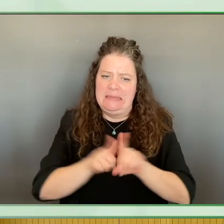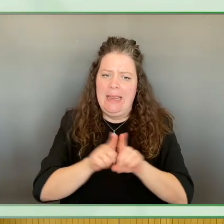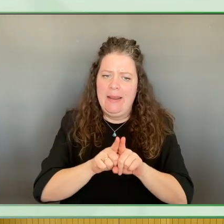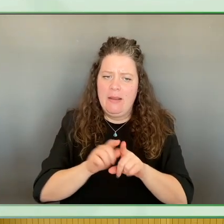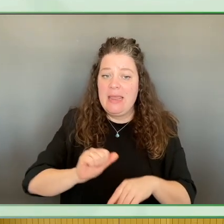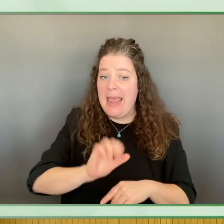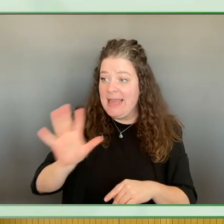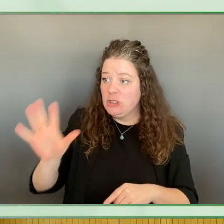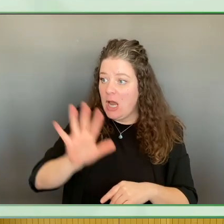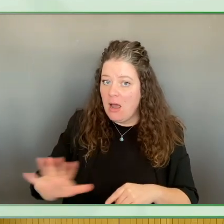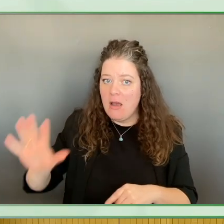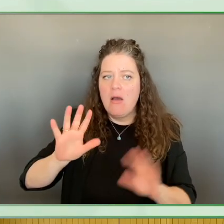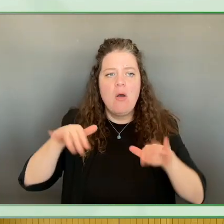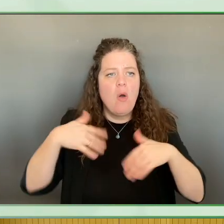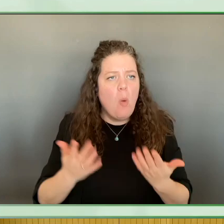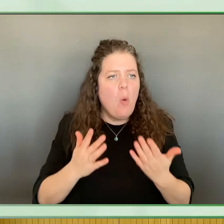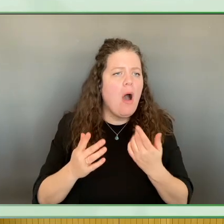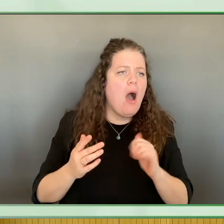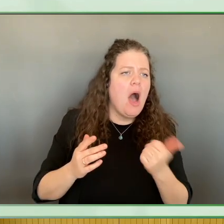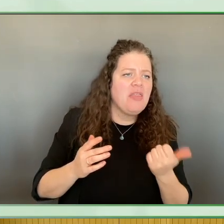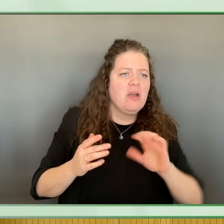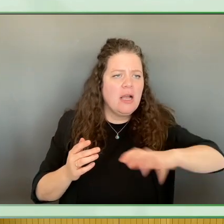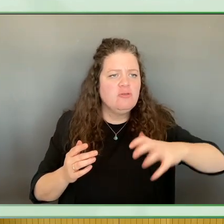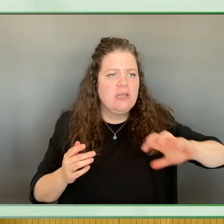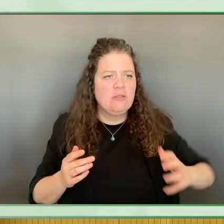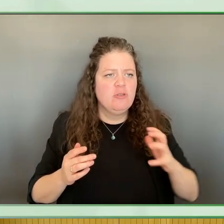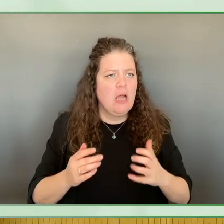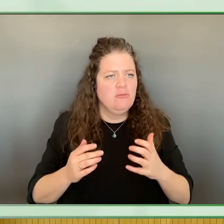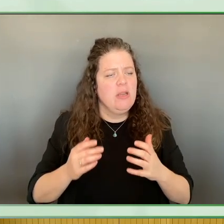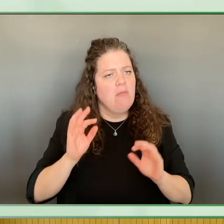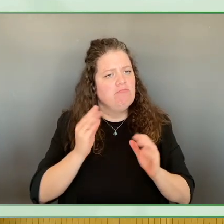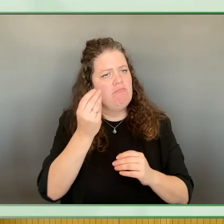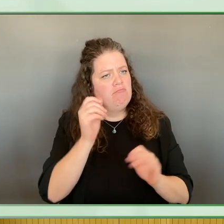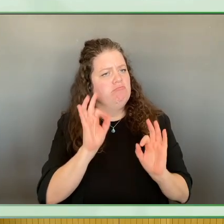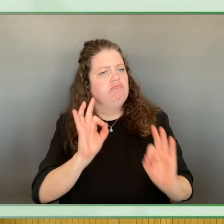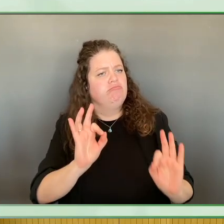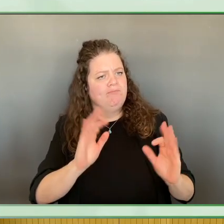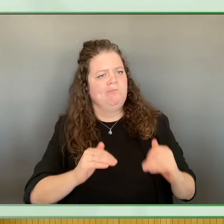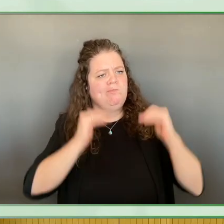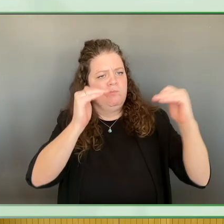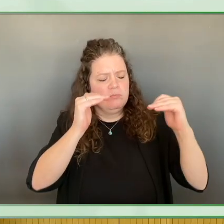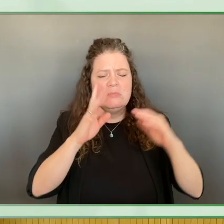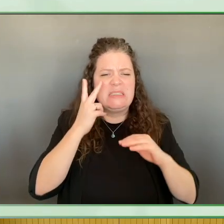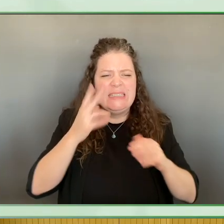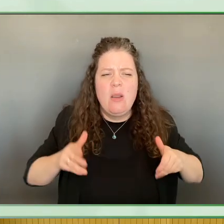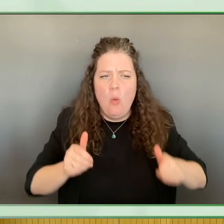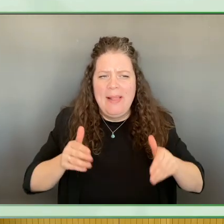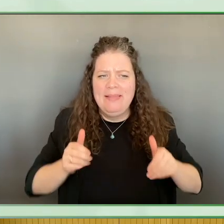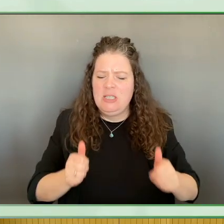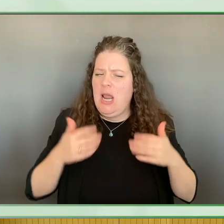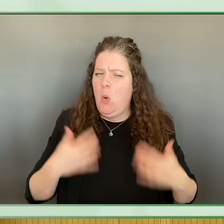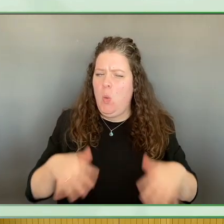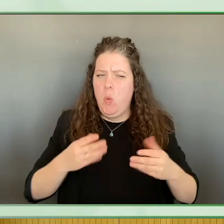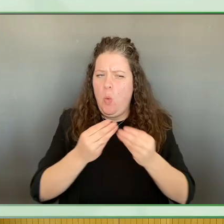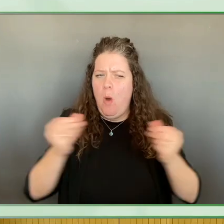uneven, and the narrative needs to change if you're looking at scaling. And wheelchairs often scale